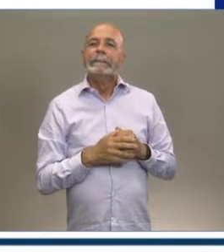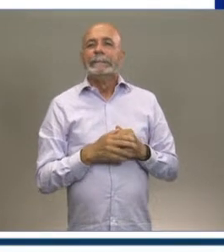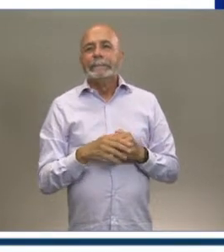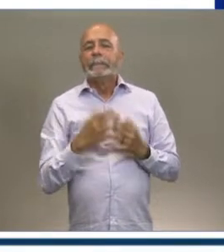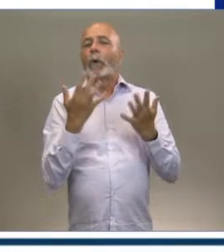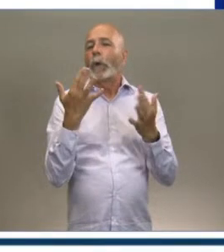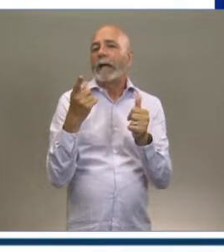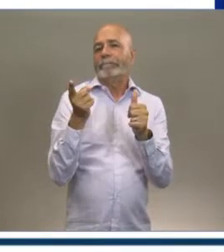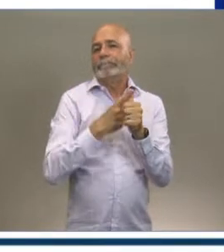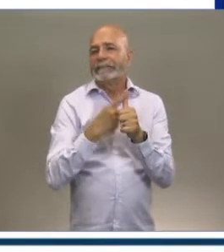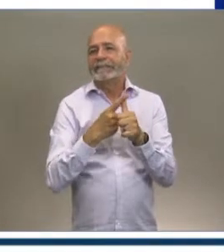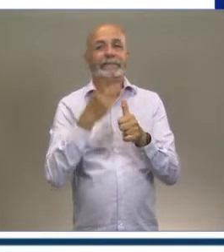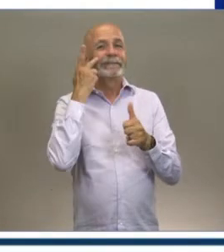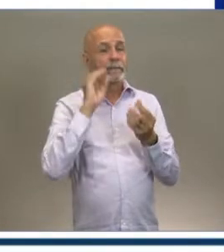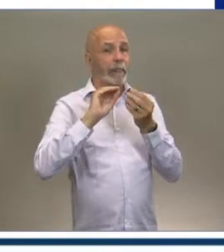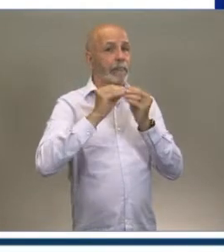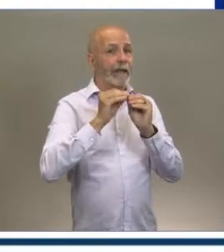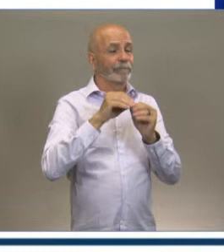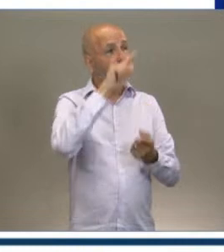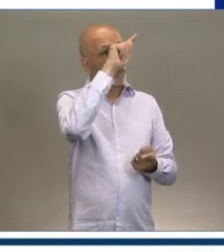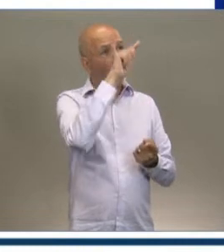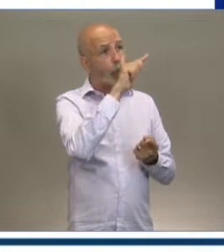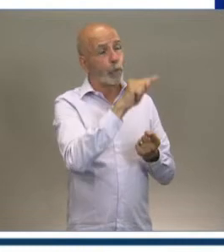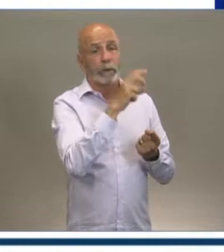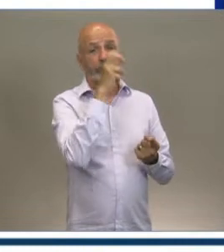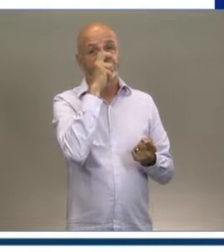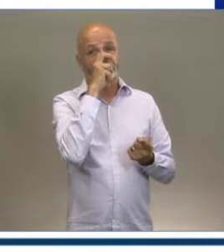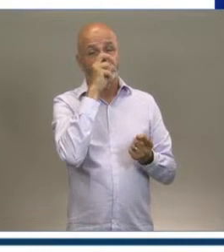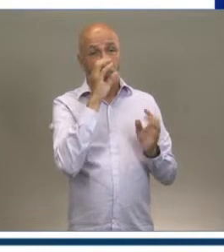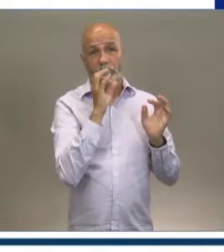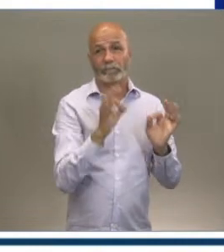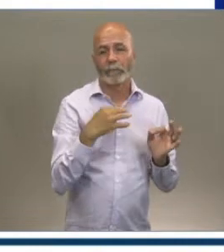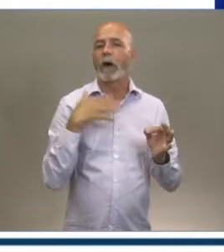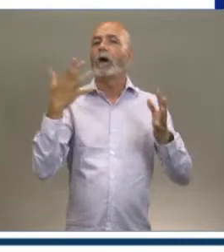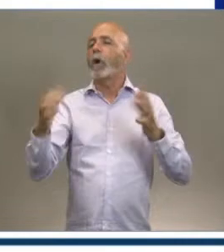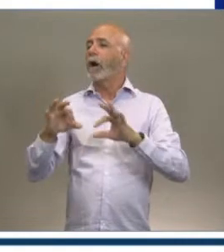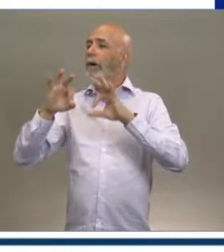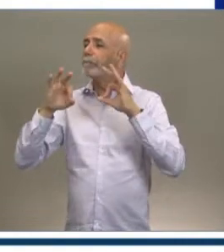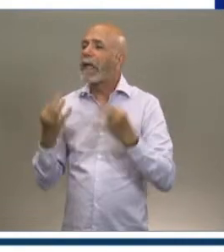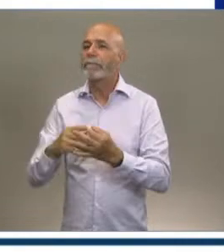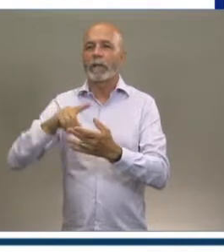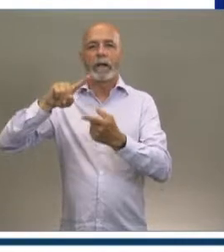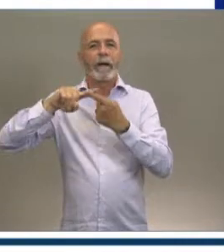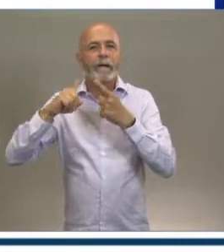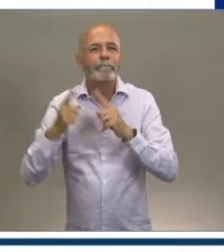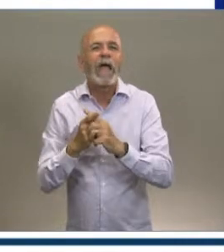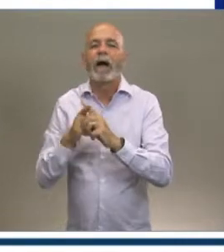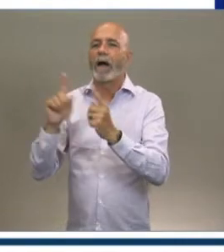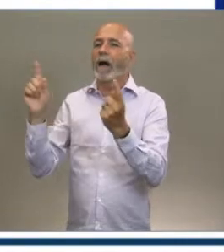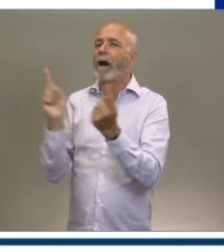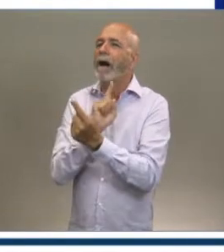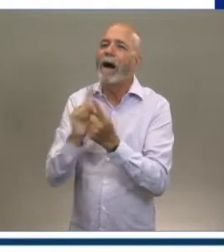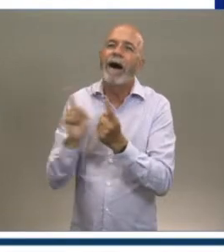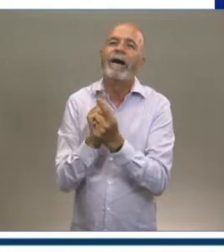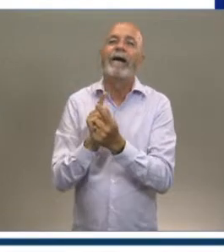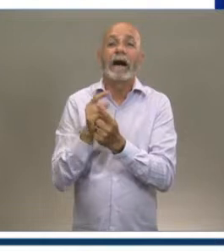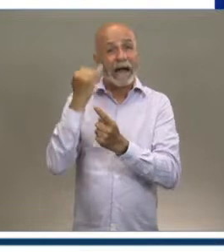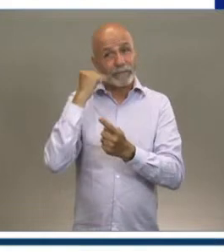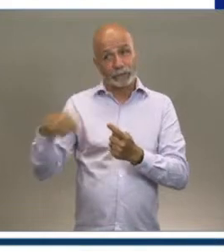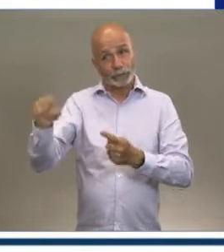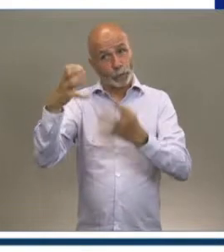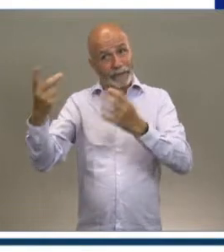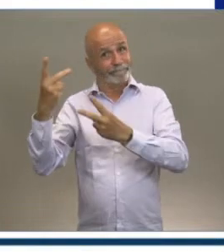Atlantic region. It's an opportunity to reunite with friends and family, and for those who have loved ones in New Brunswick, I can understand that it